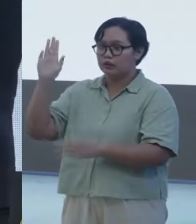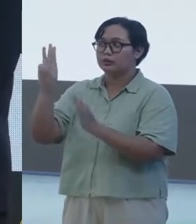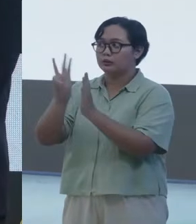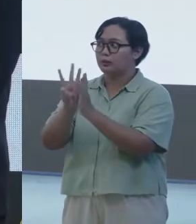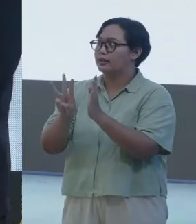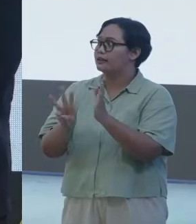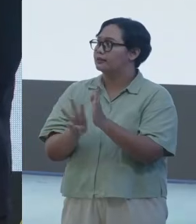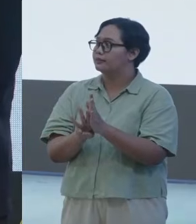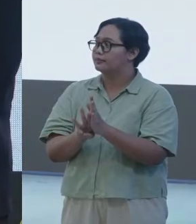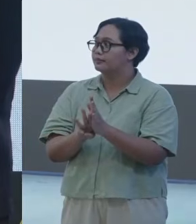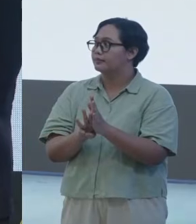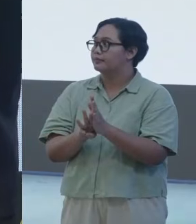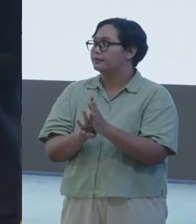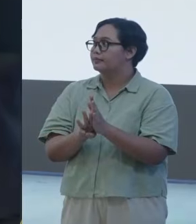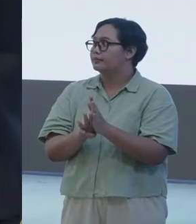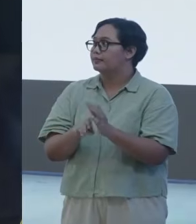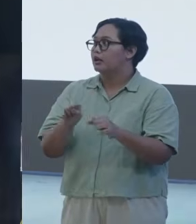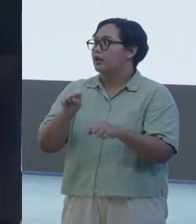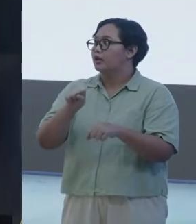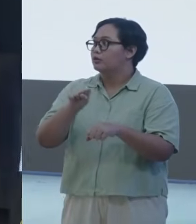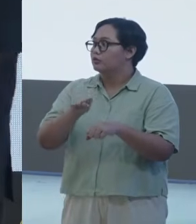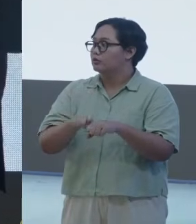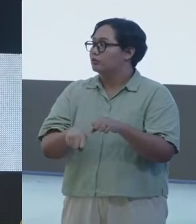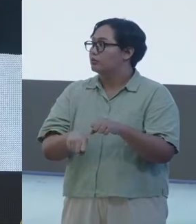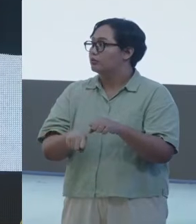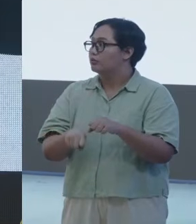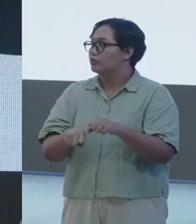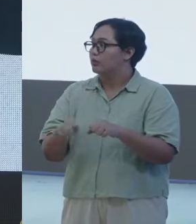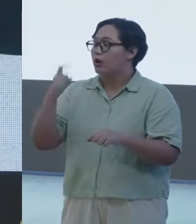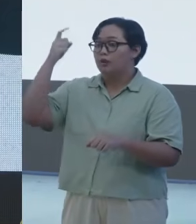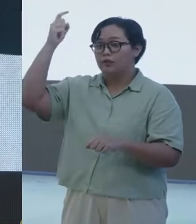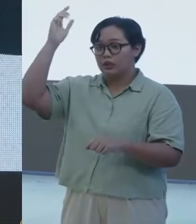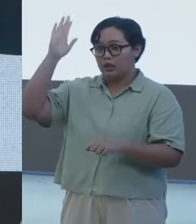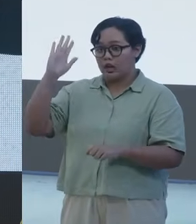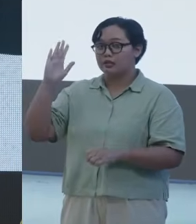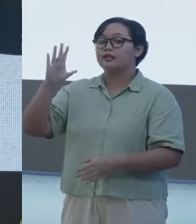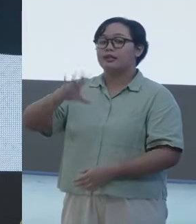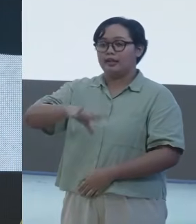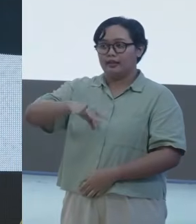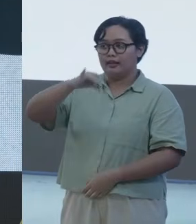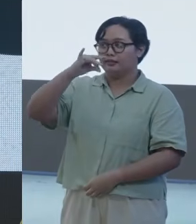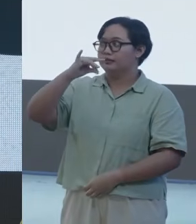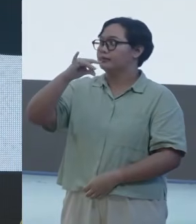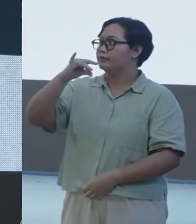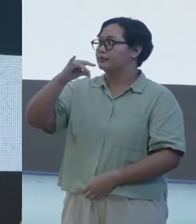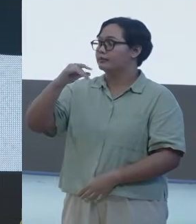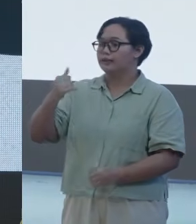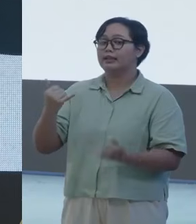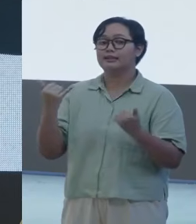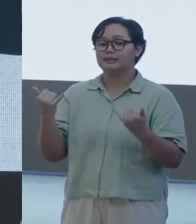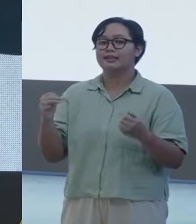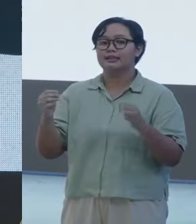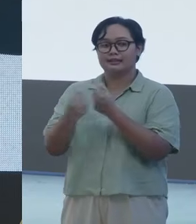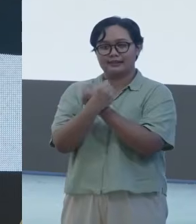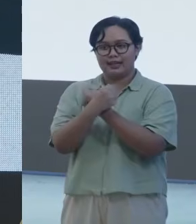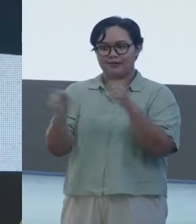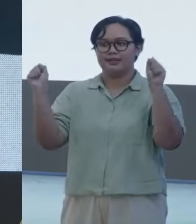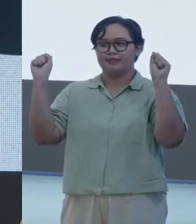So yung for the sake of the faith of God's elect, yun po ay salvation.